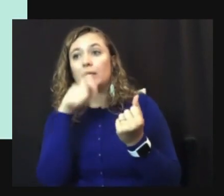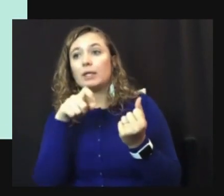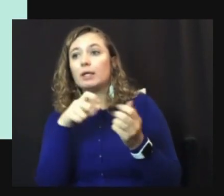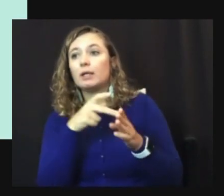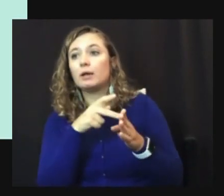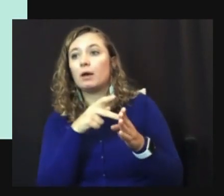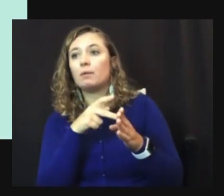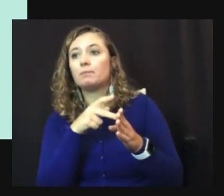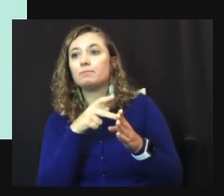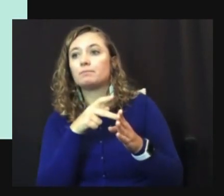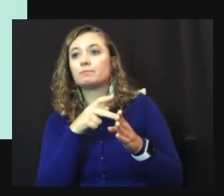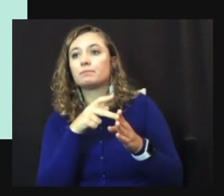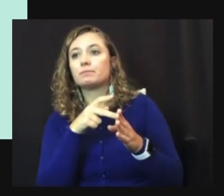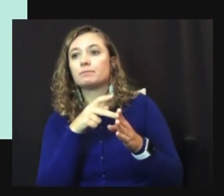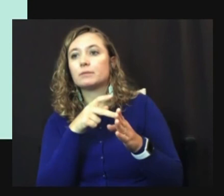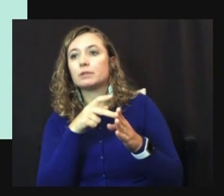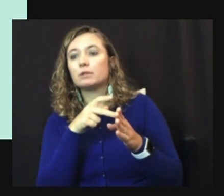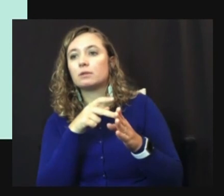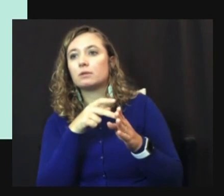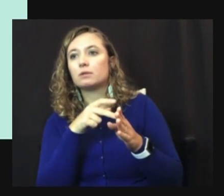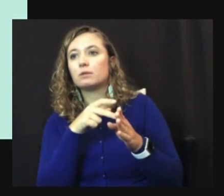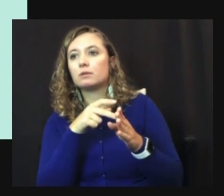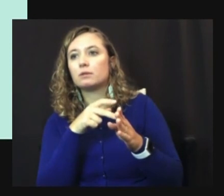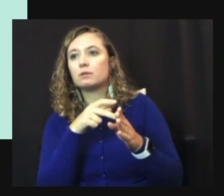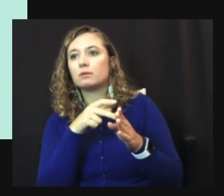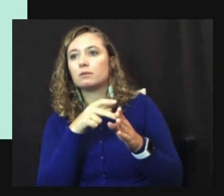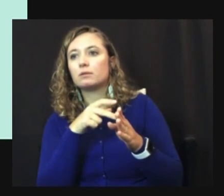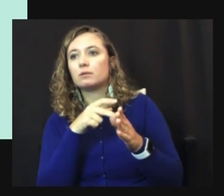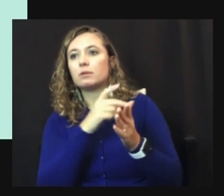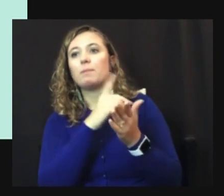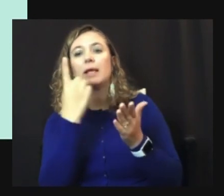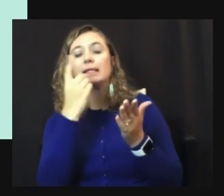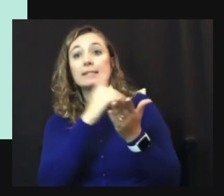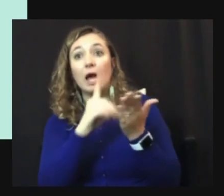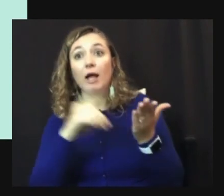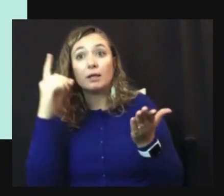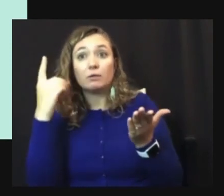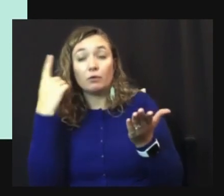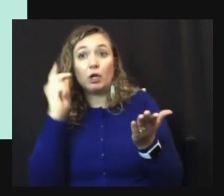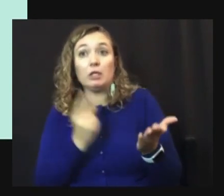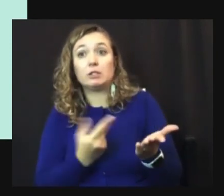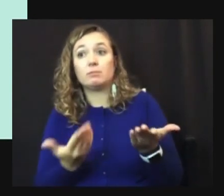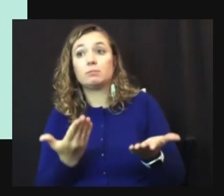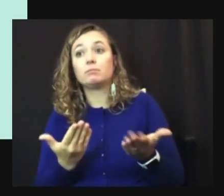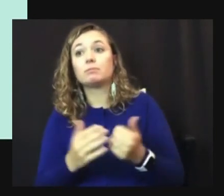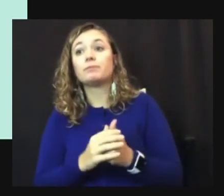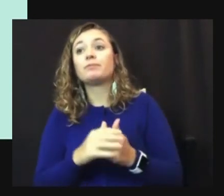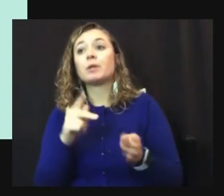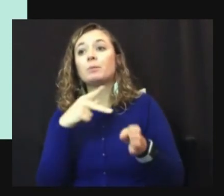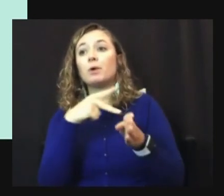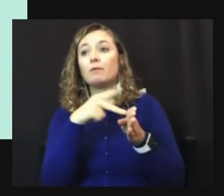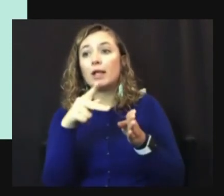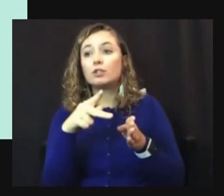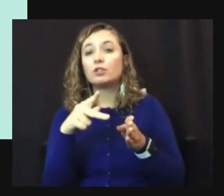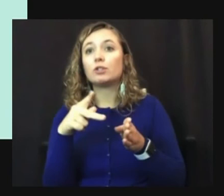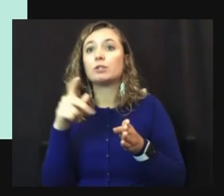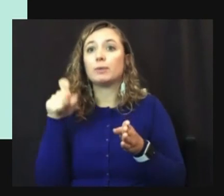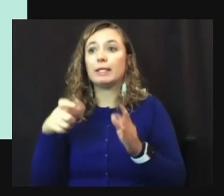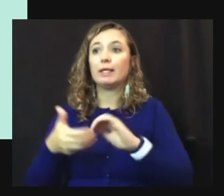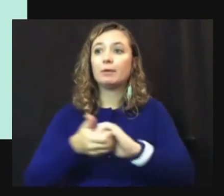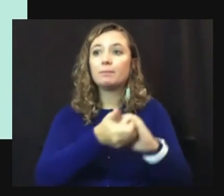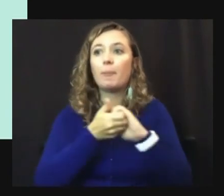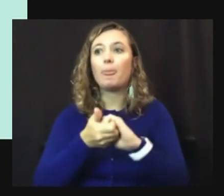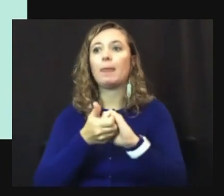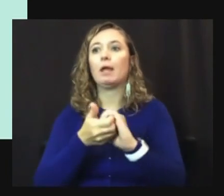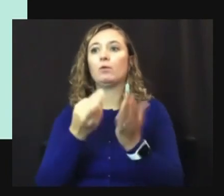role of professionals is to co-conspire, to use every resource and every privilege available to us to champion the